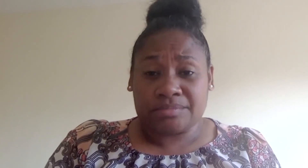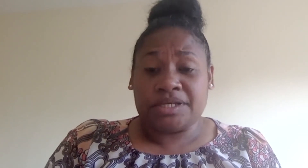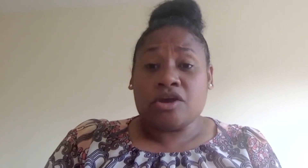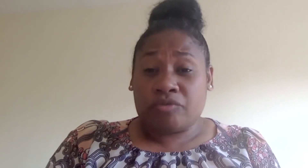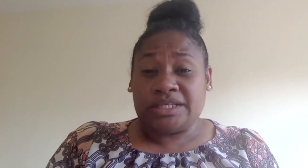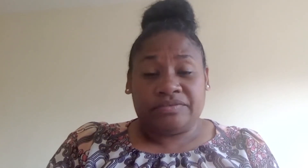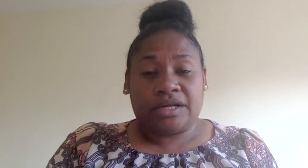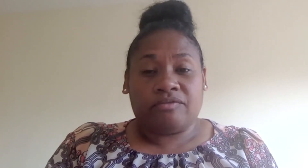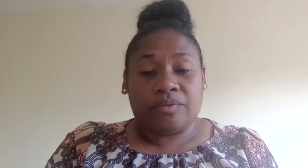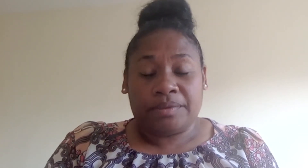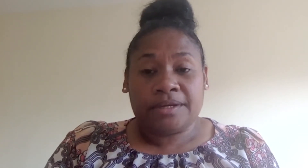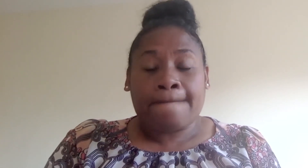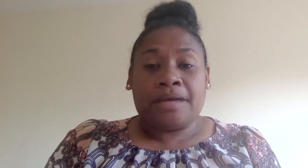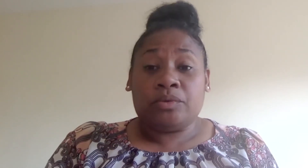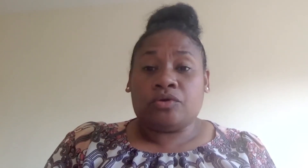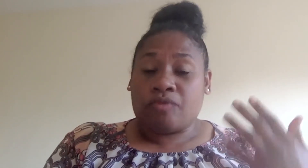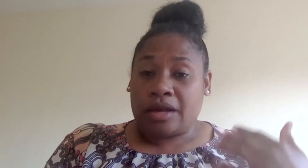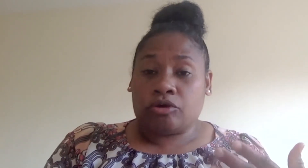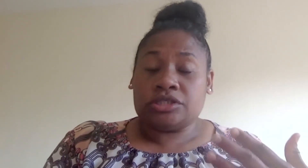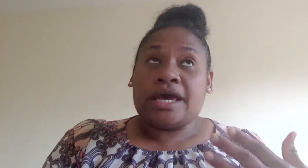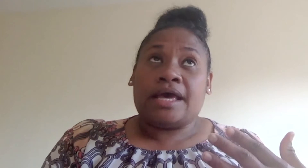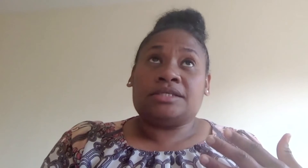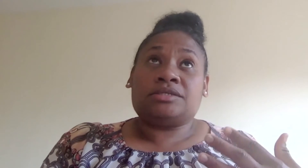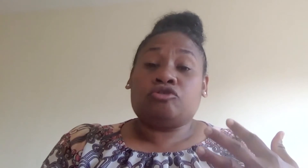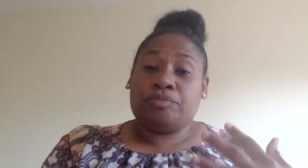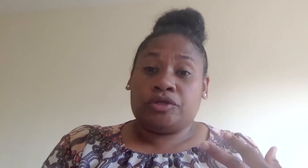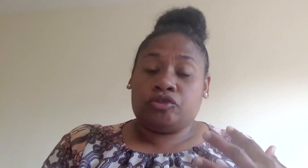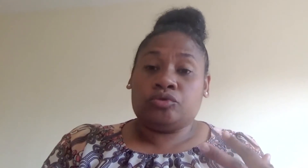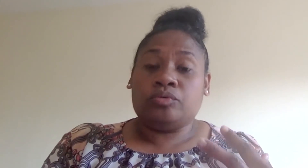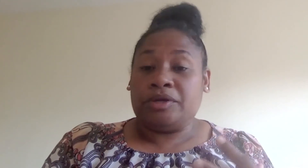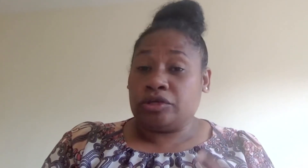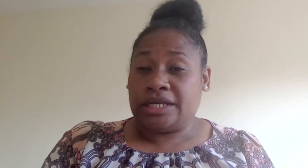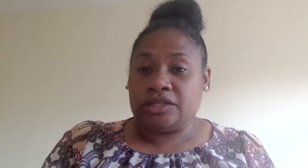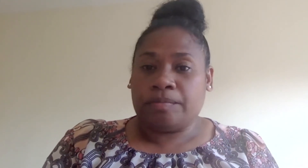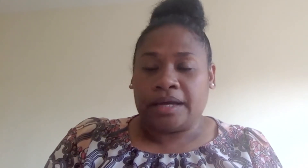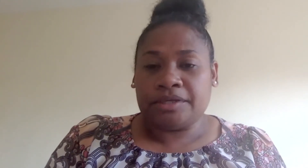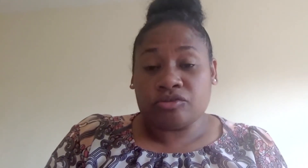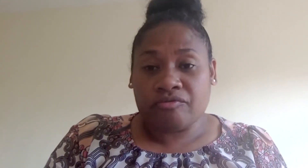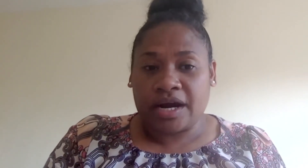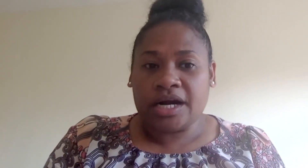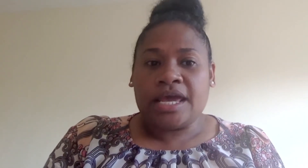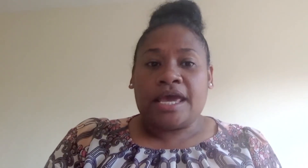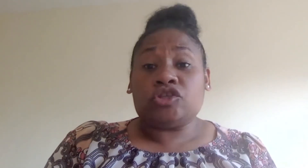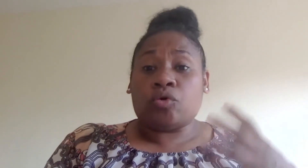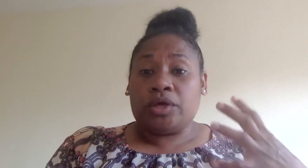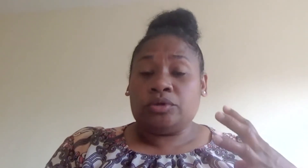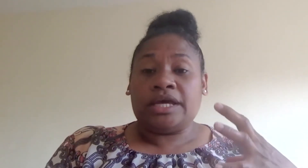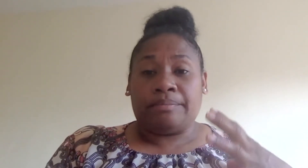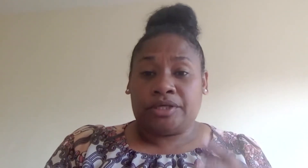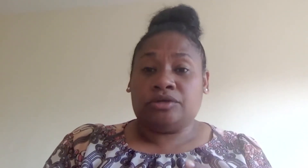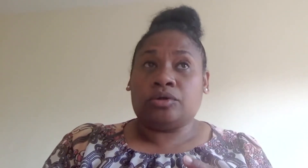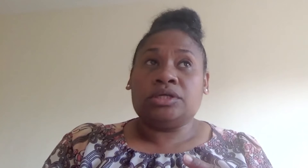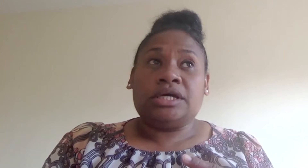space has been really difficult for women. And we know a lot has contributed to women not getting into parliament so far. And so we're